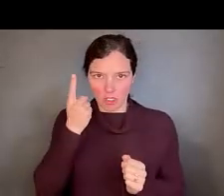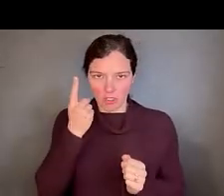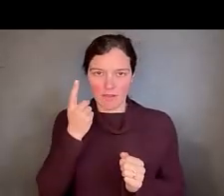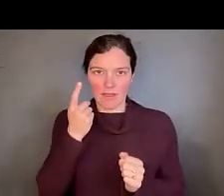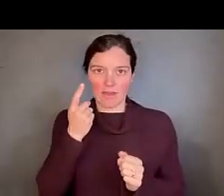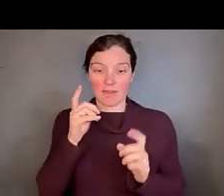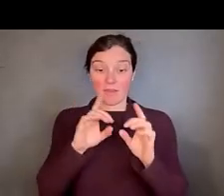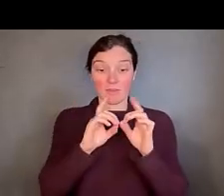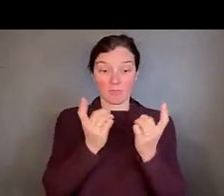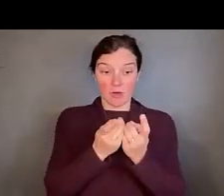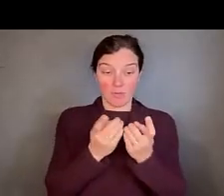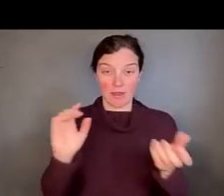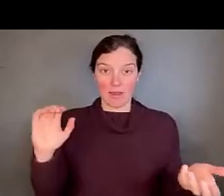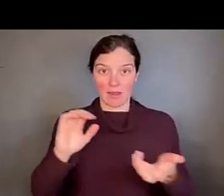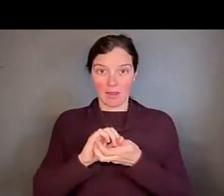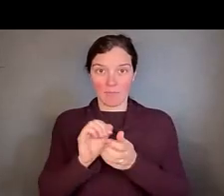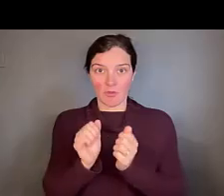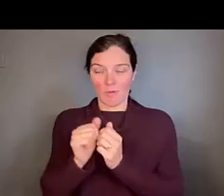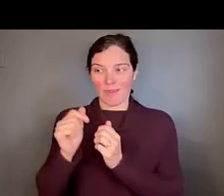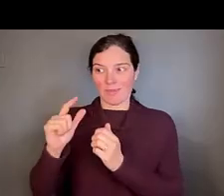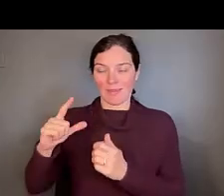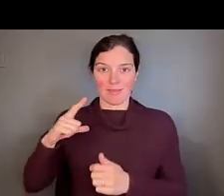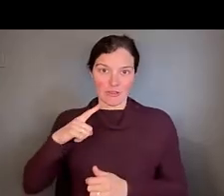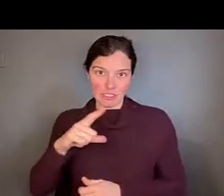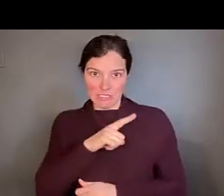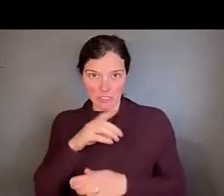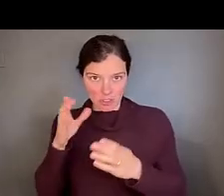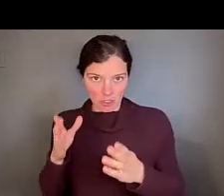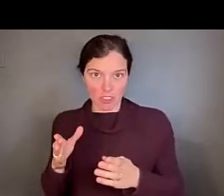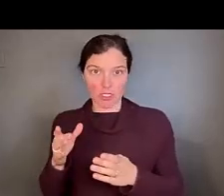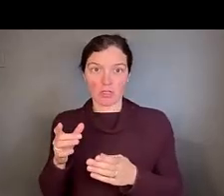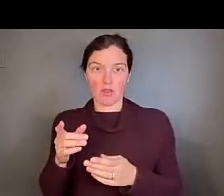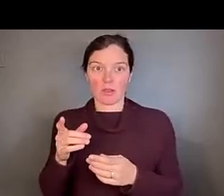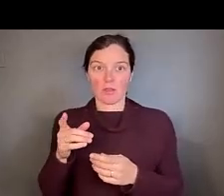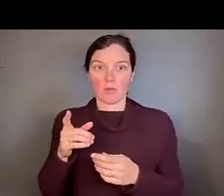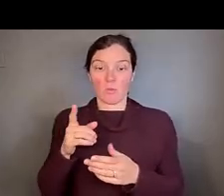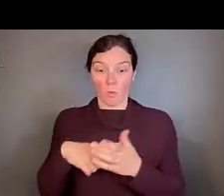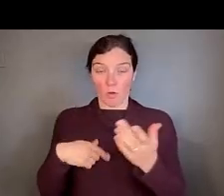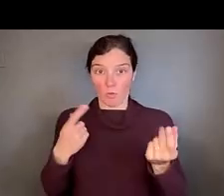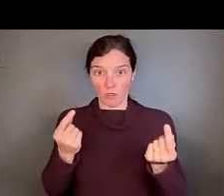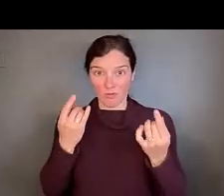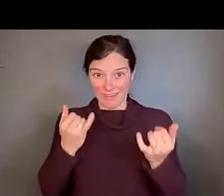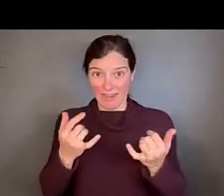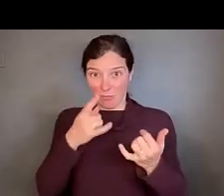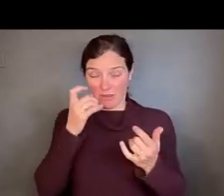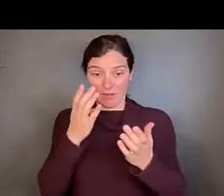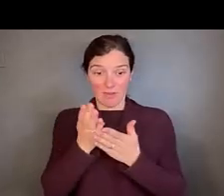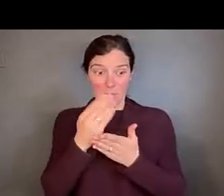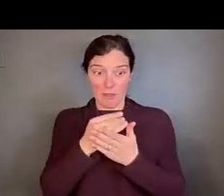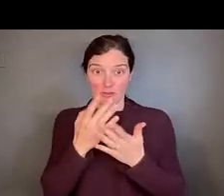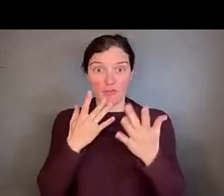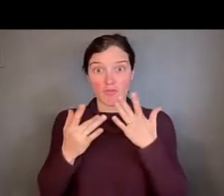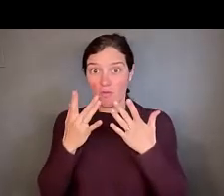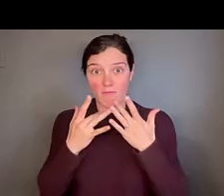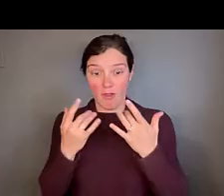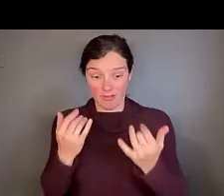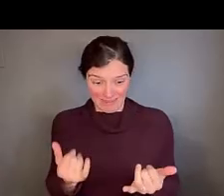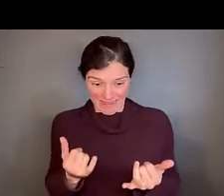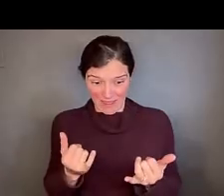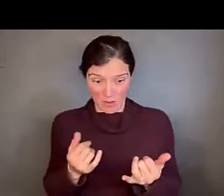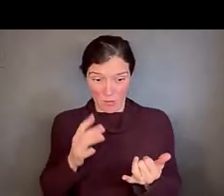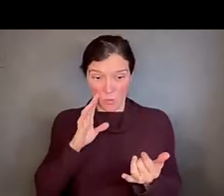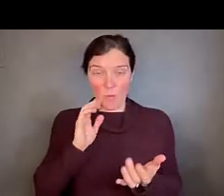the department, in collaboration with the legislature, the actions we're taking now because of the budget shortfalls now